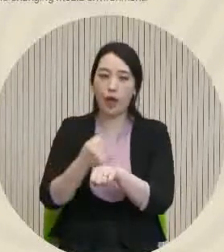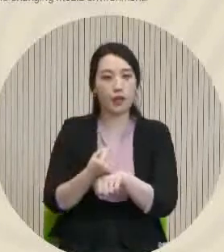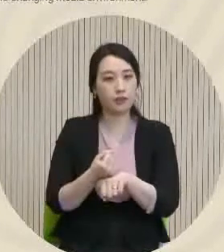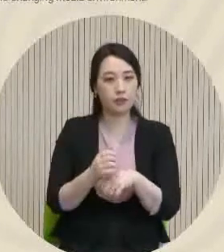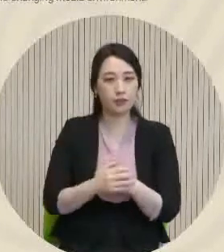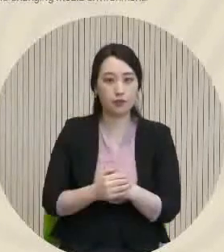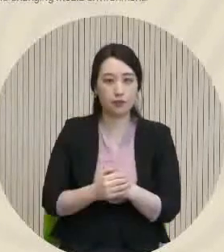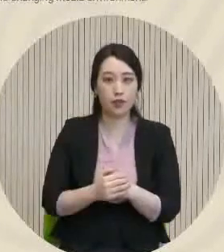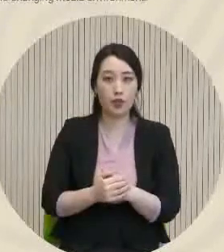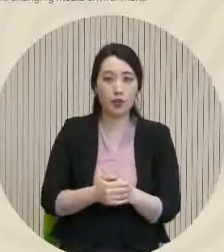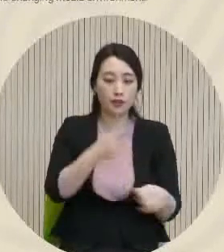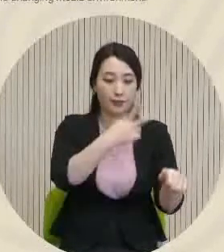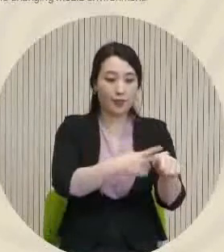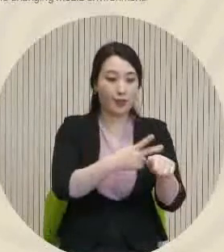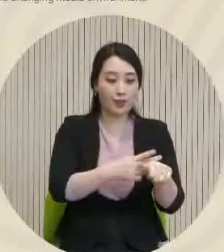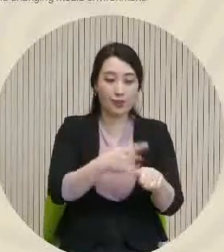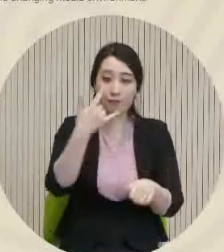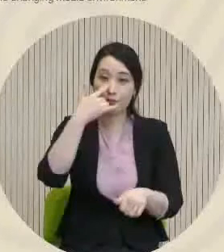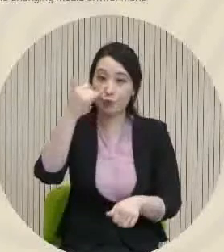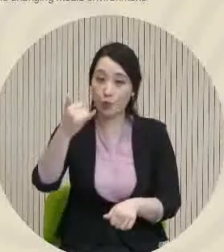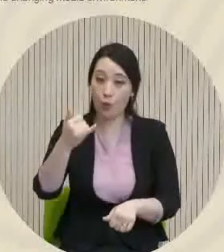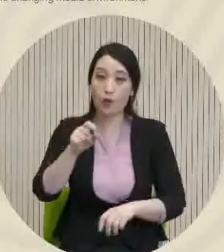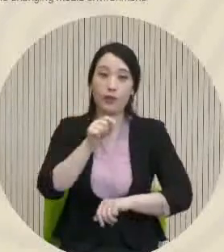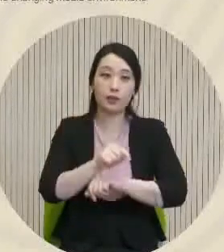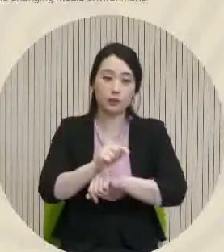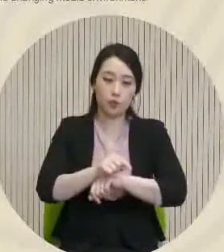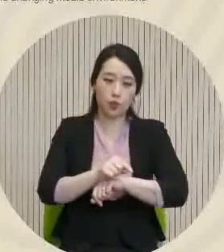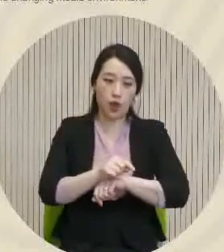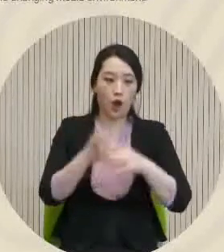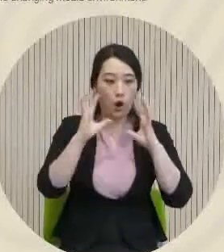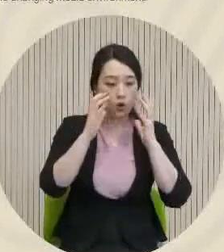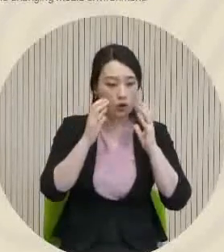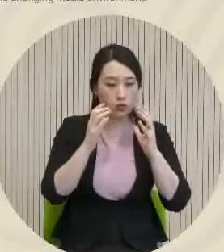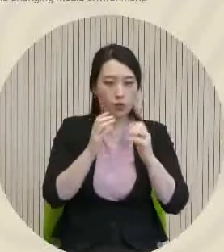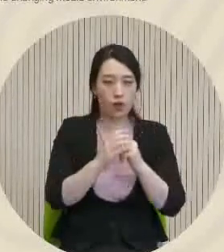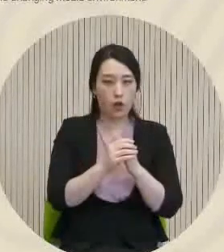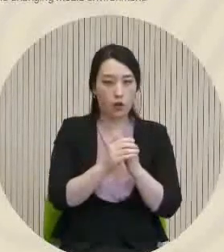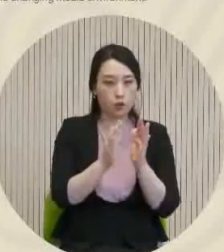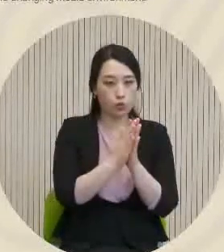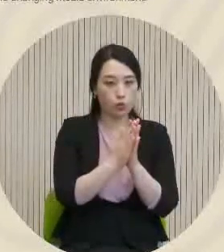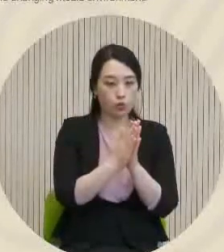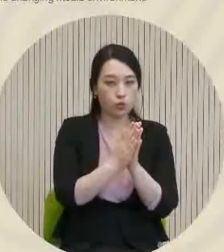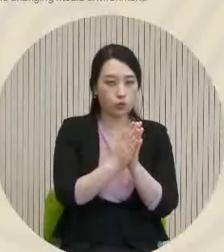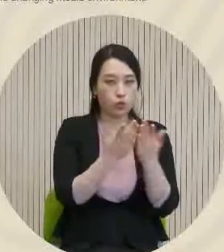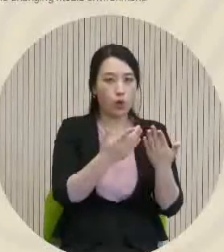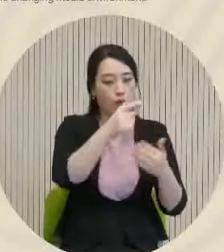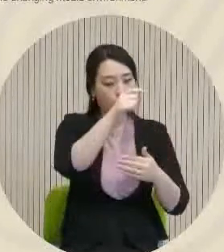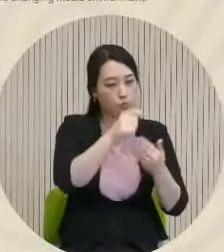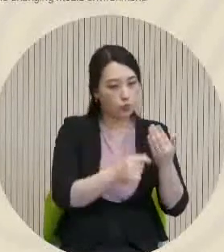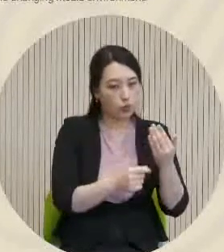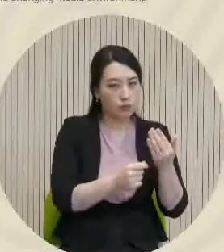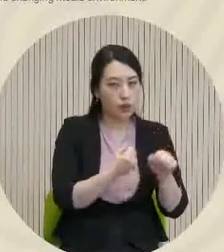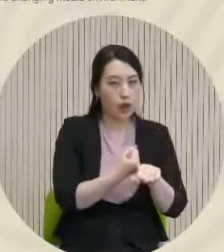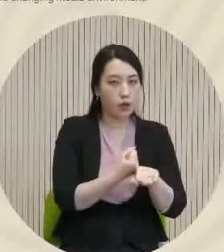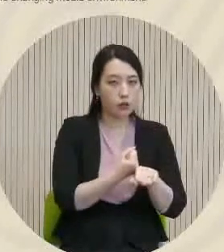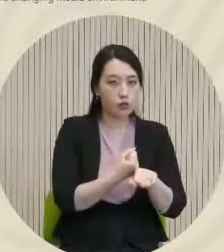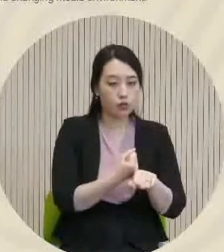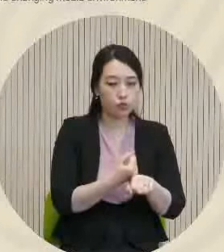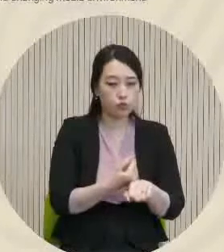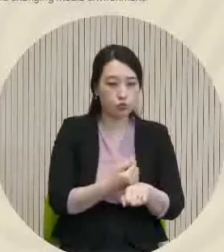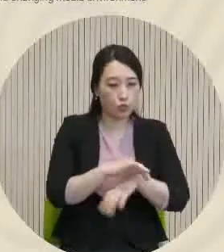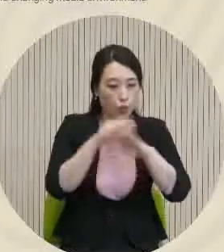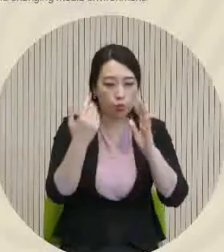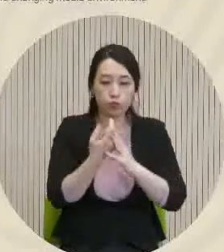at schools. Or we were thinking about creating this website so everyone can participate in